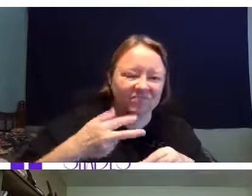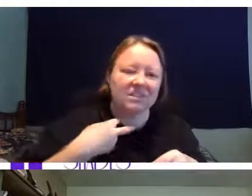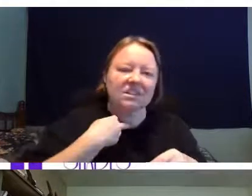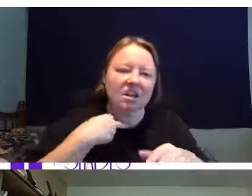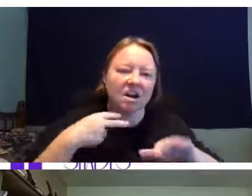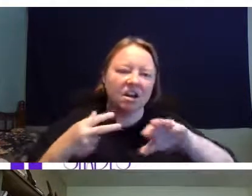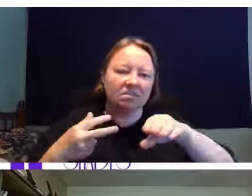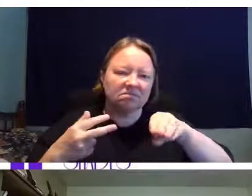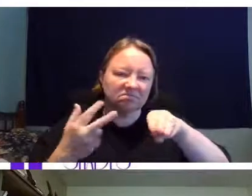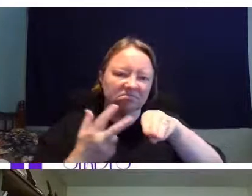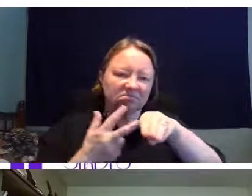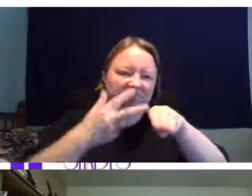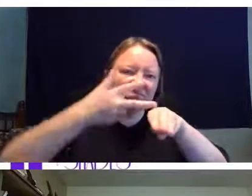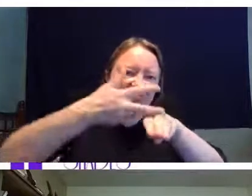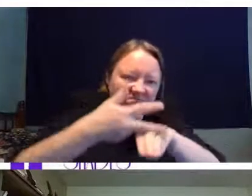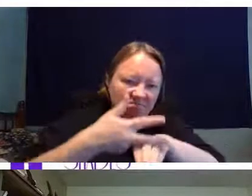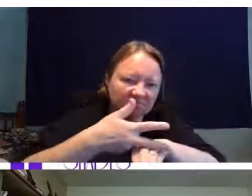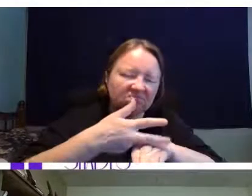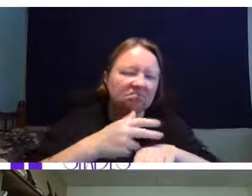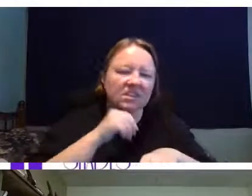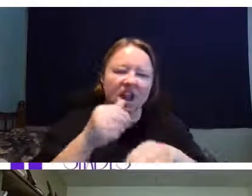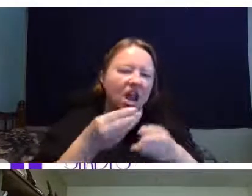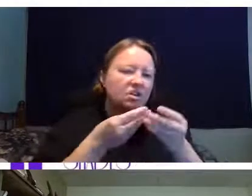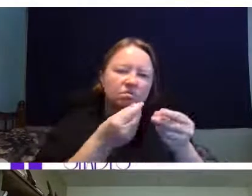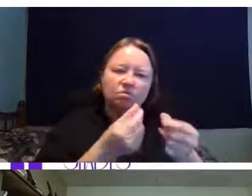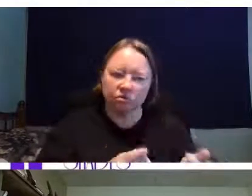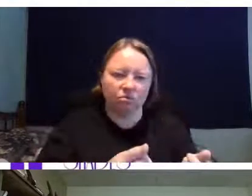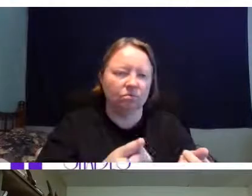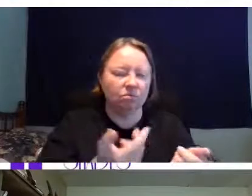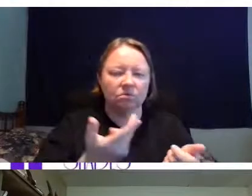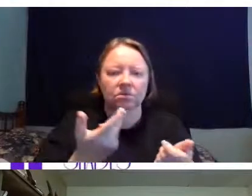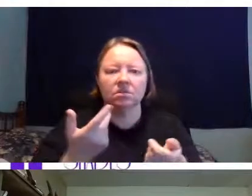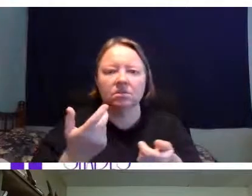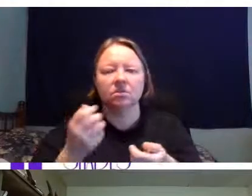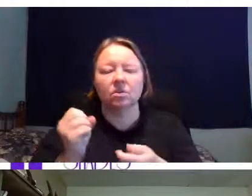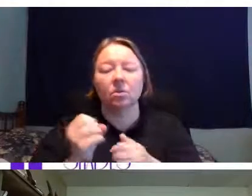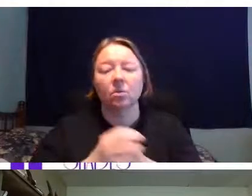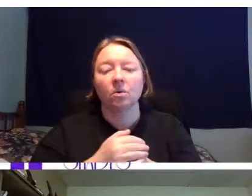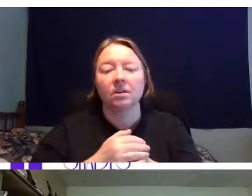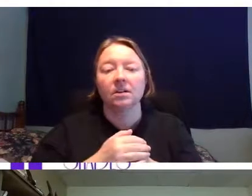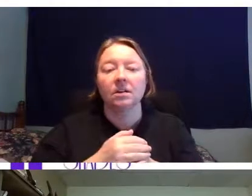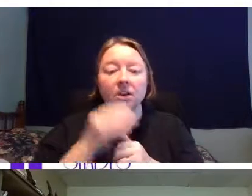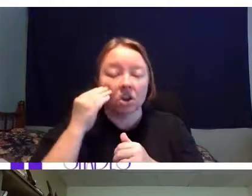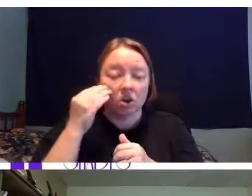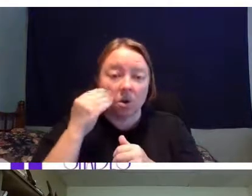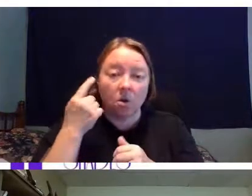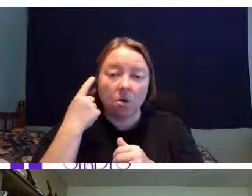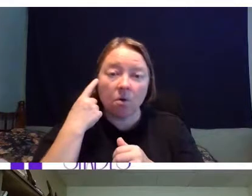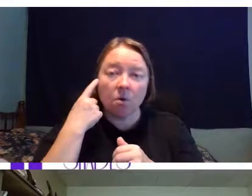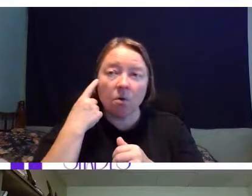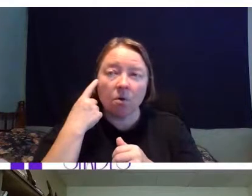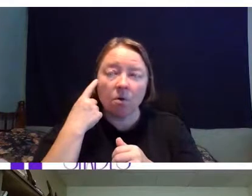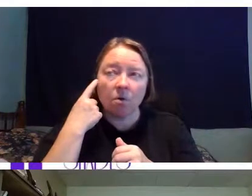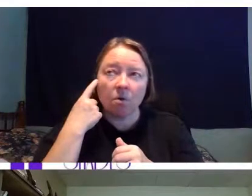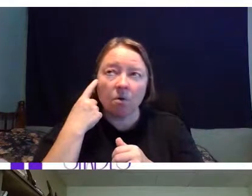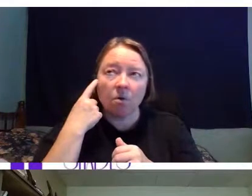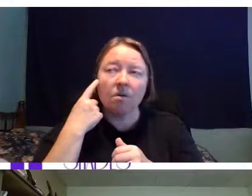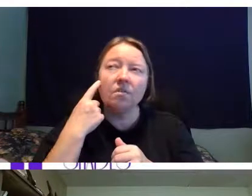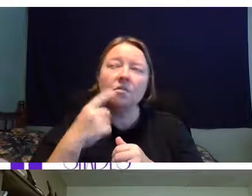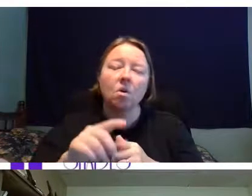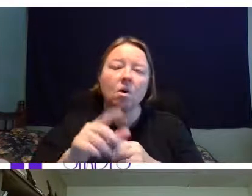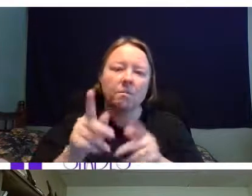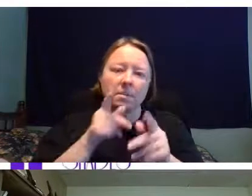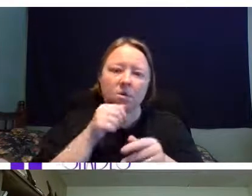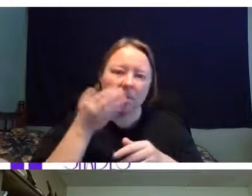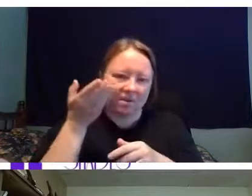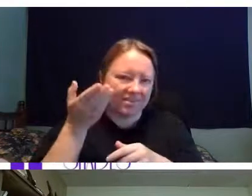and just, with having smooth surfaces and things like that. So, when it comes to the tenant, the changes in